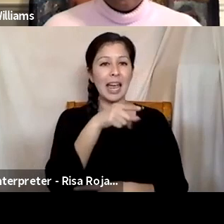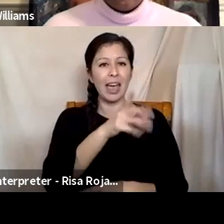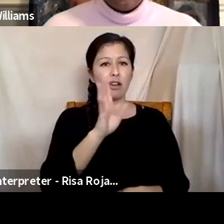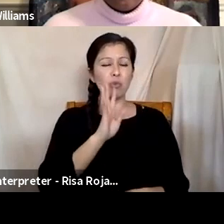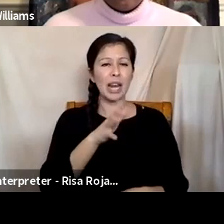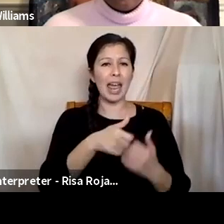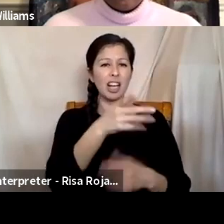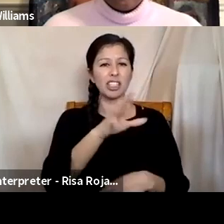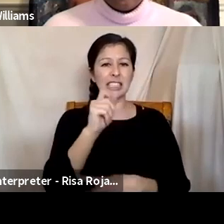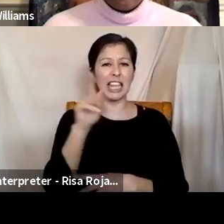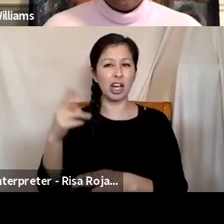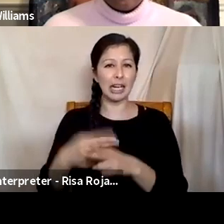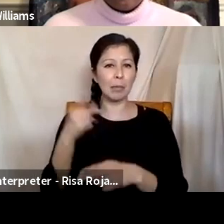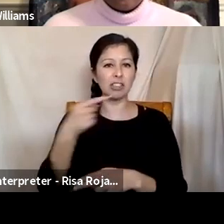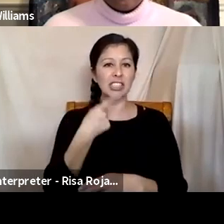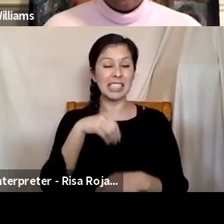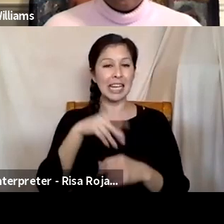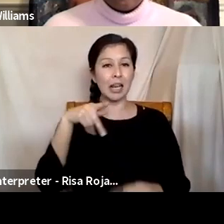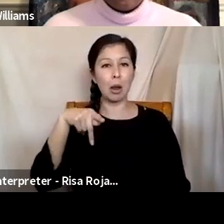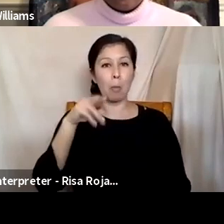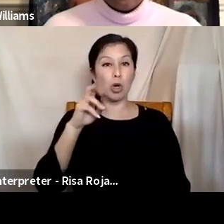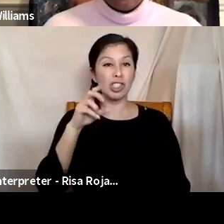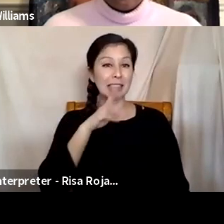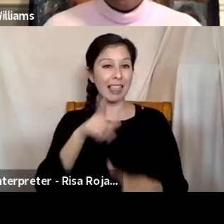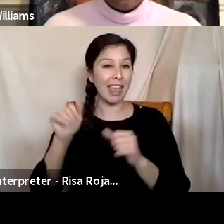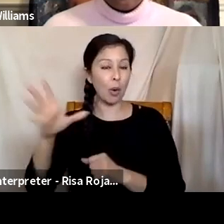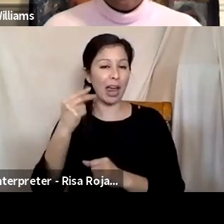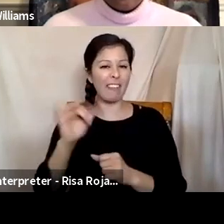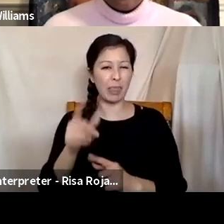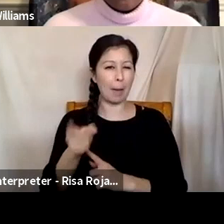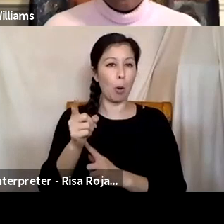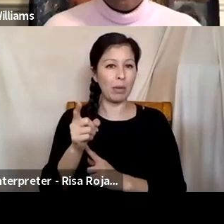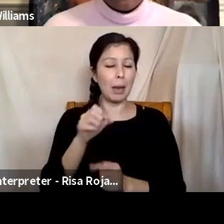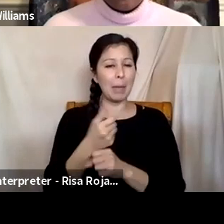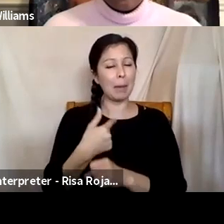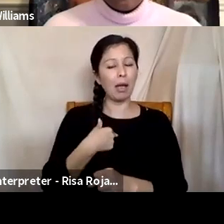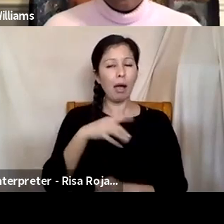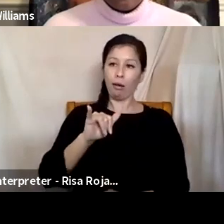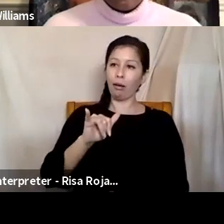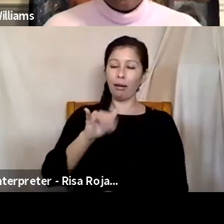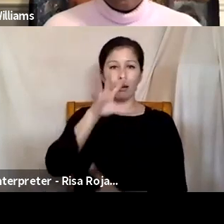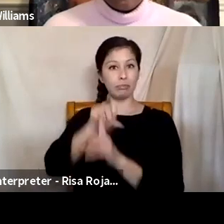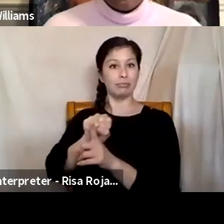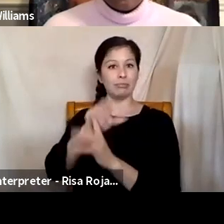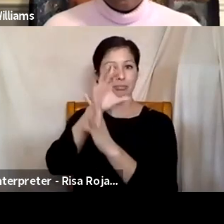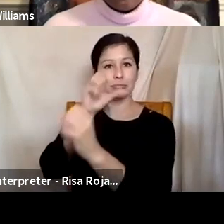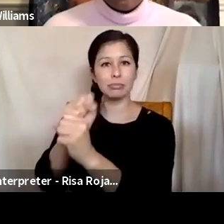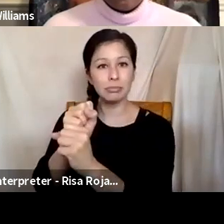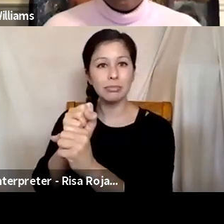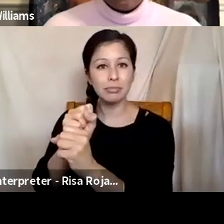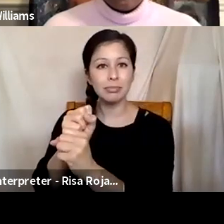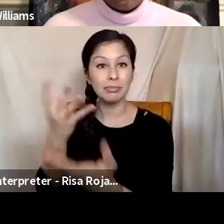how she slated her name, and she said it in Portuguese, and it from the very moment it made me go, oh, I'm going to pay even